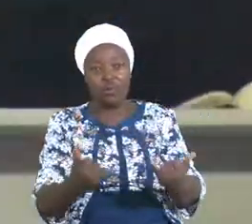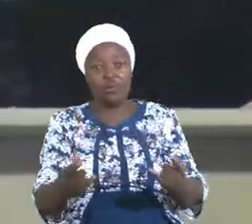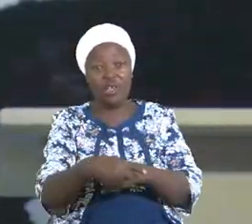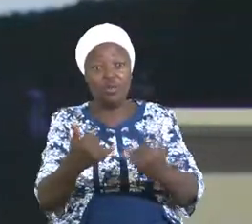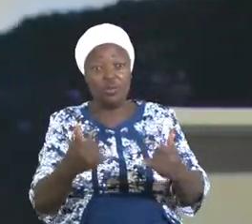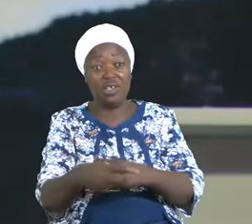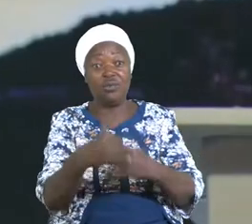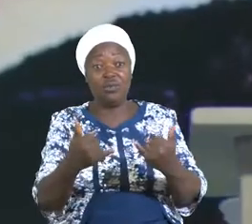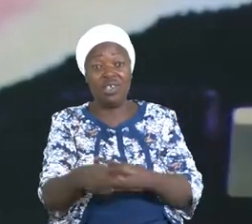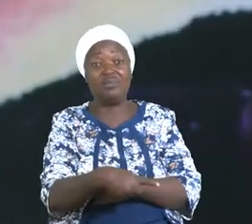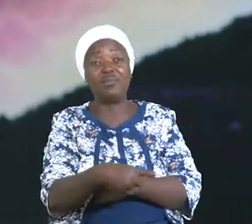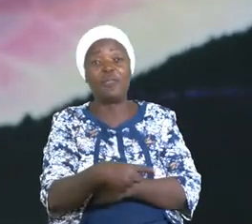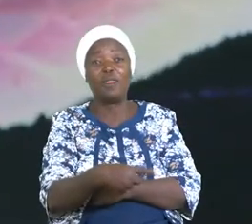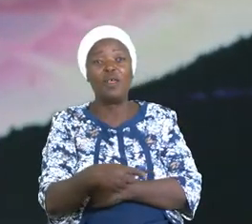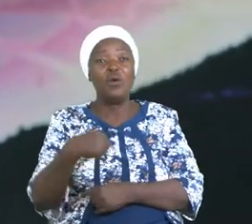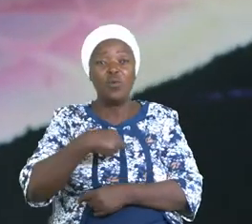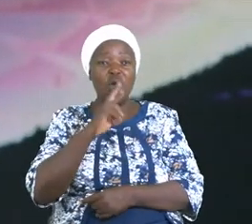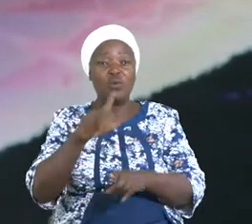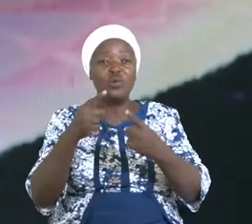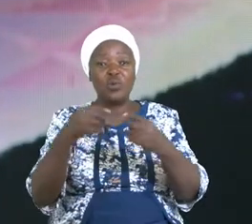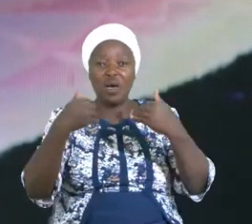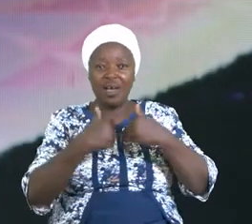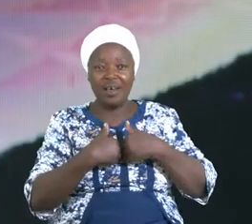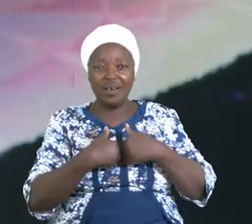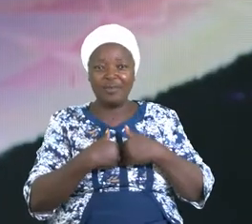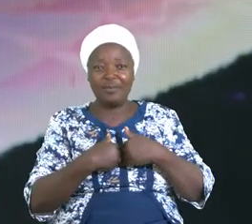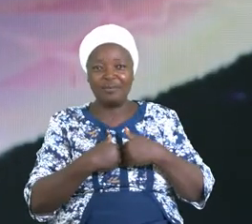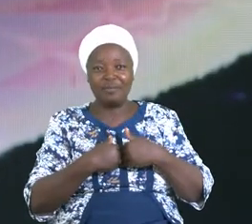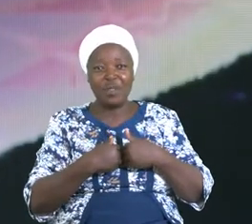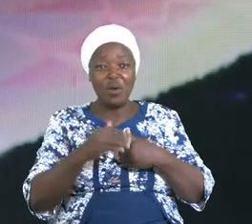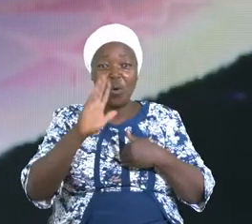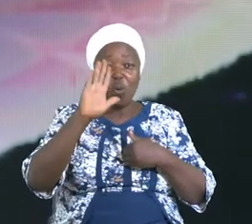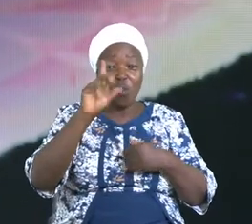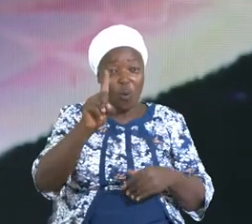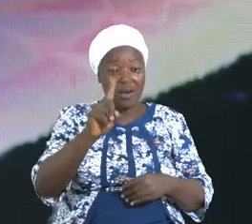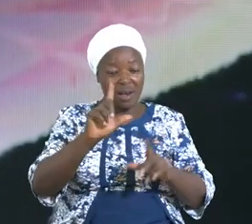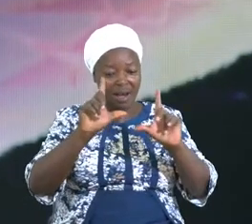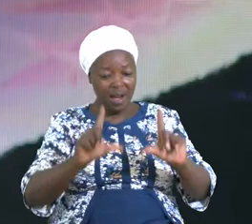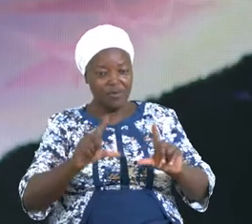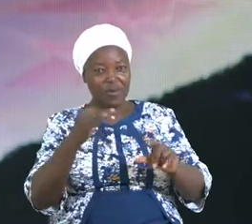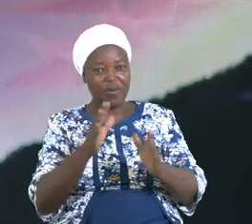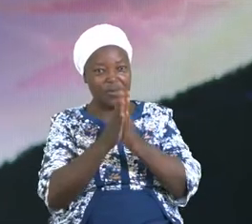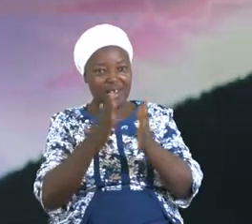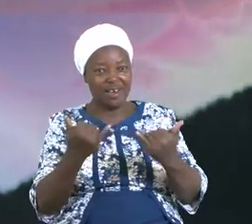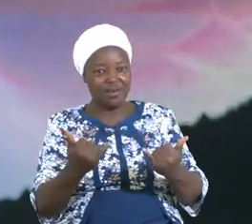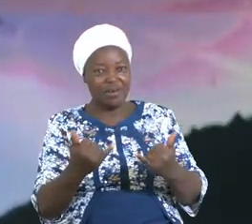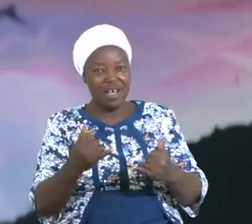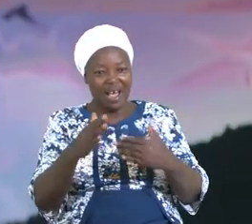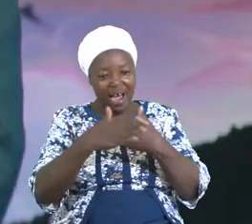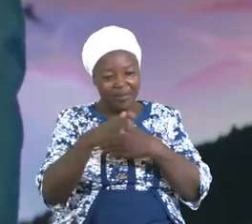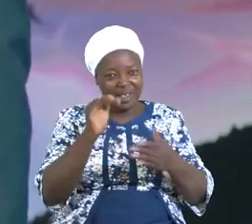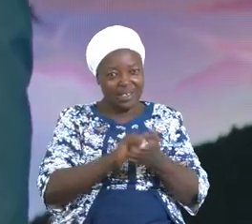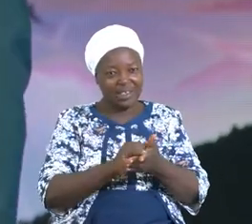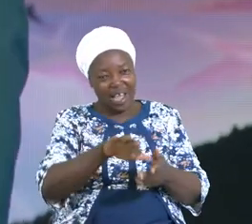today, we're going to have one level of prayer now. After that, another level